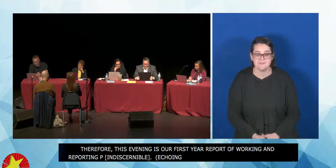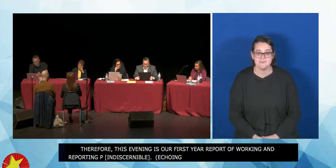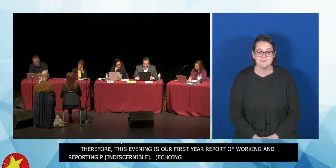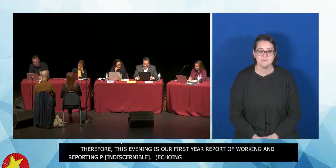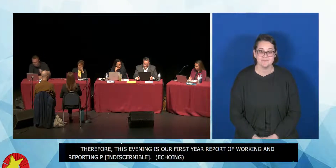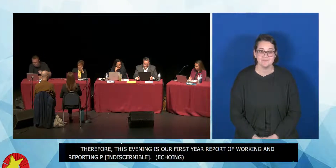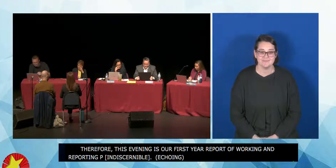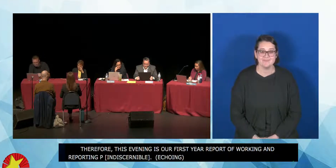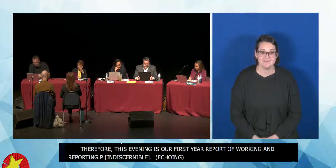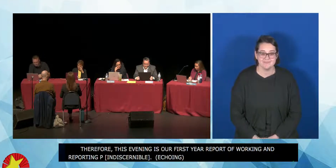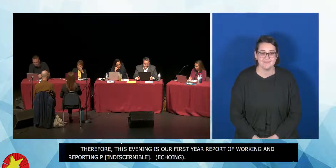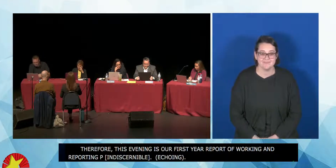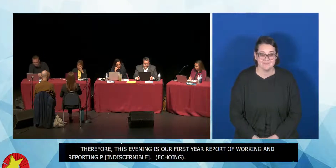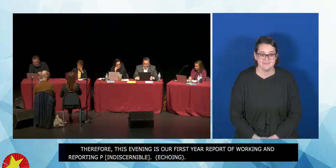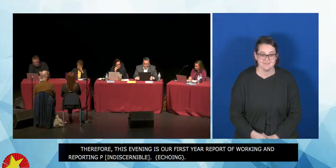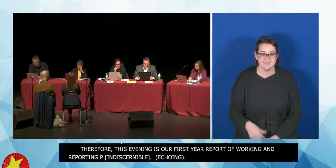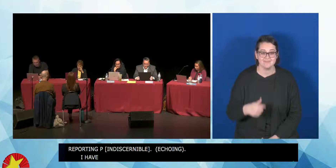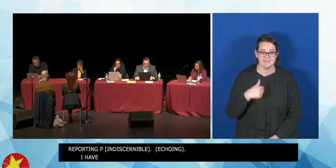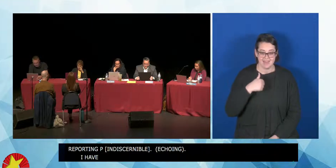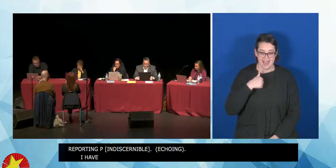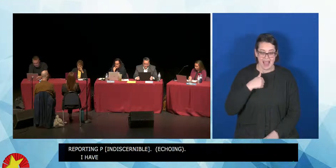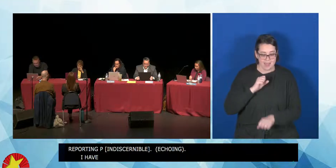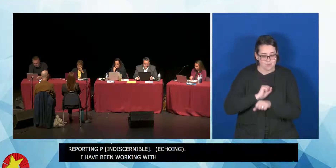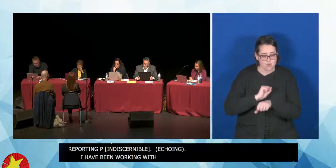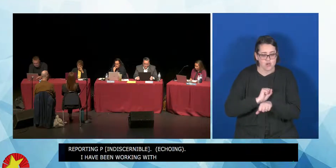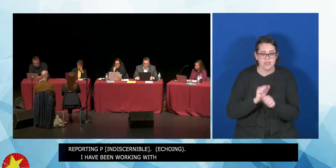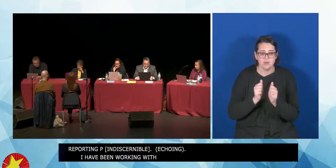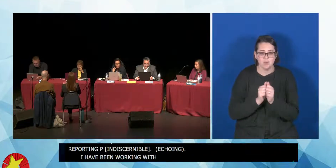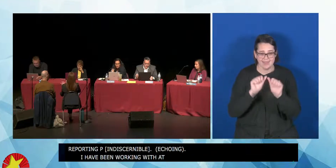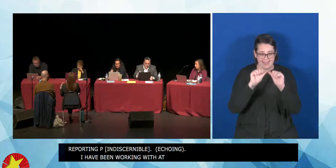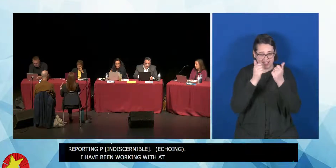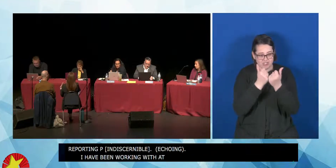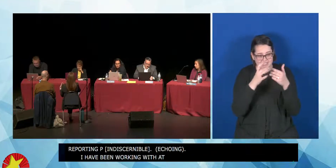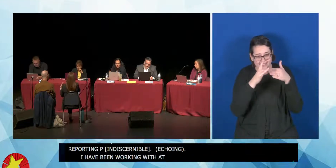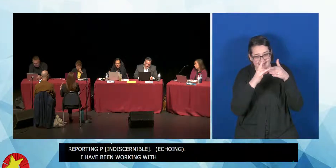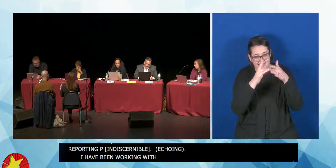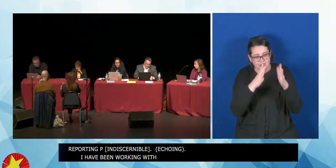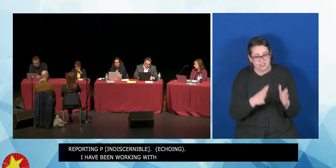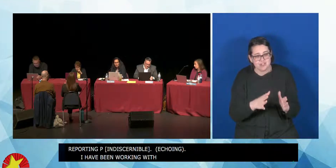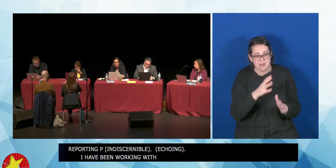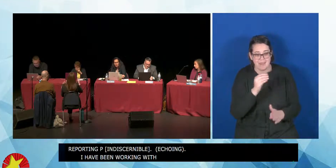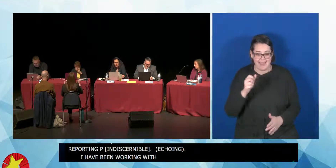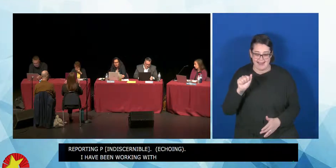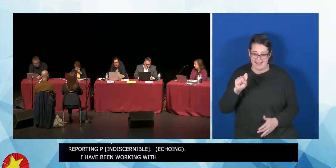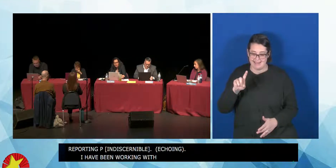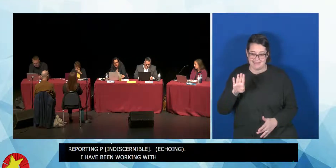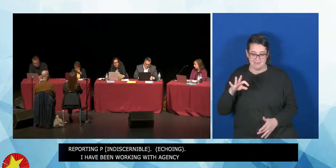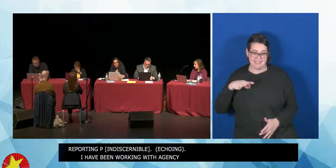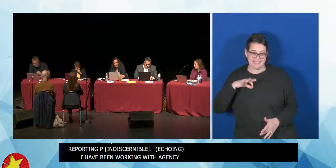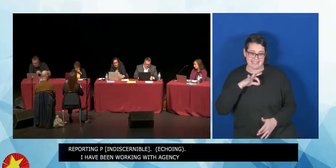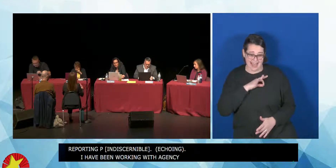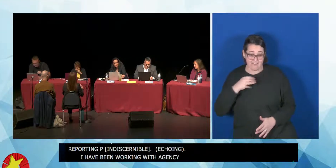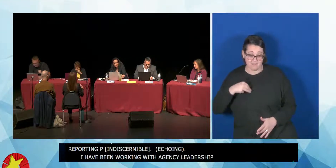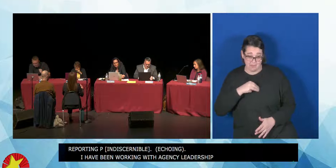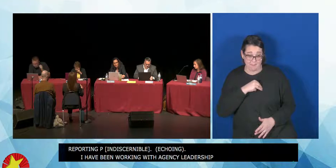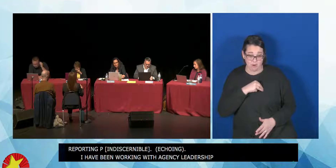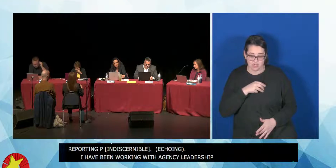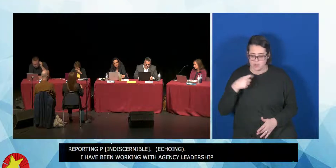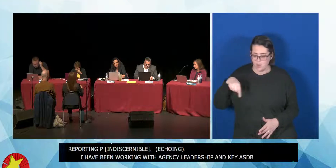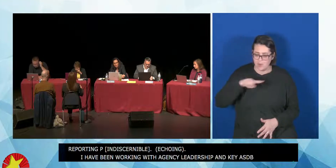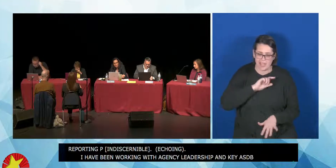I have been working with agency leadership and key ASCB staff members in order